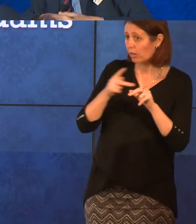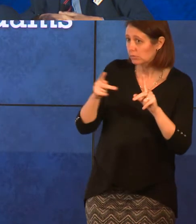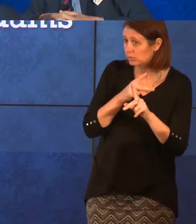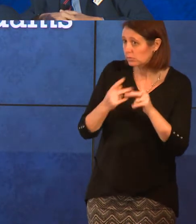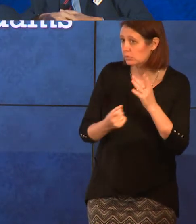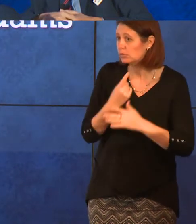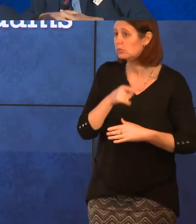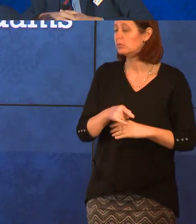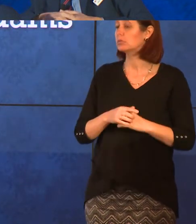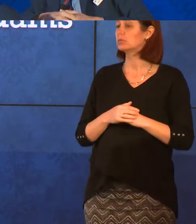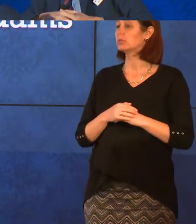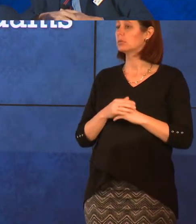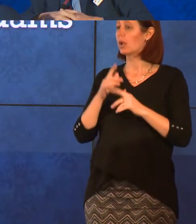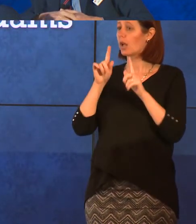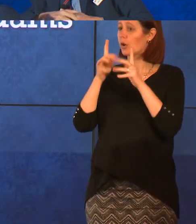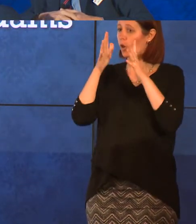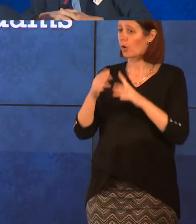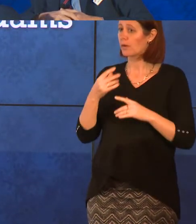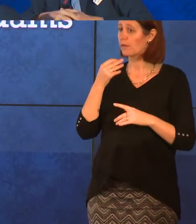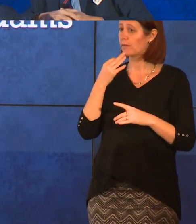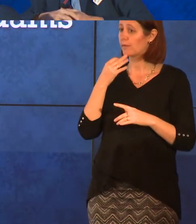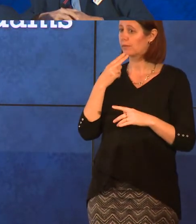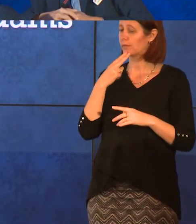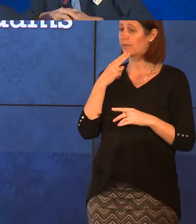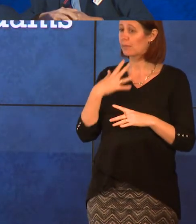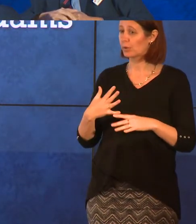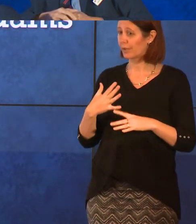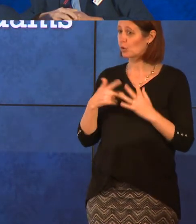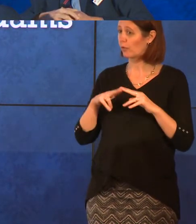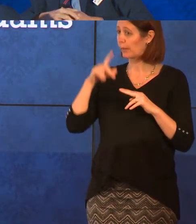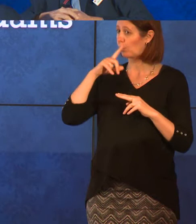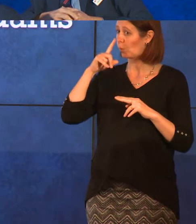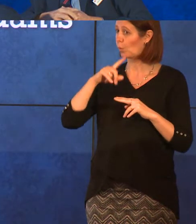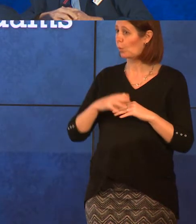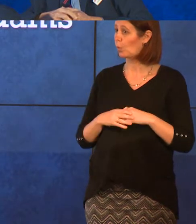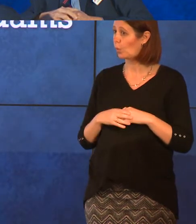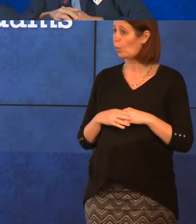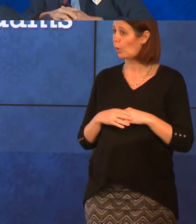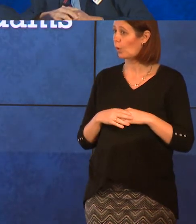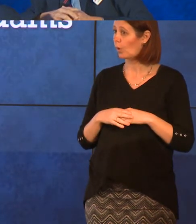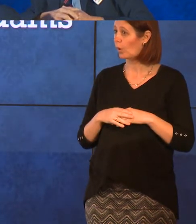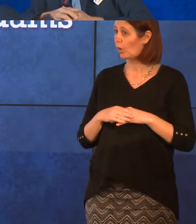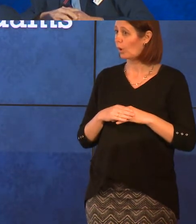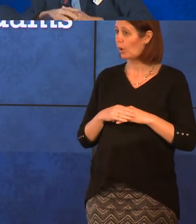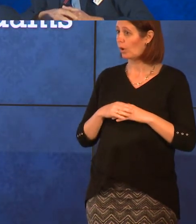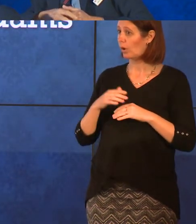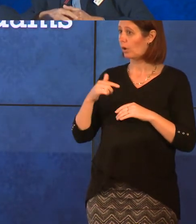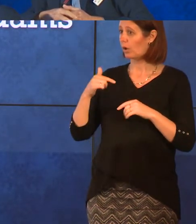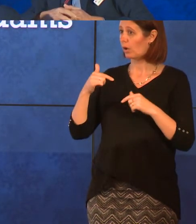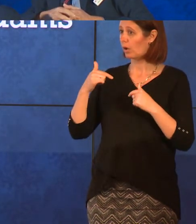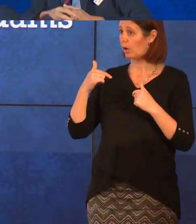There's also a lot of exploitation of people by these private congregate care